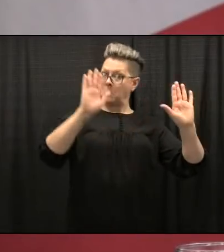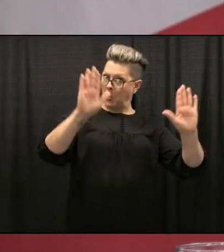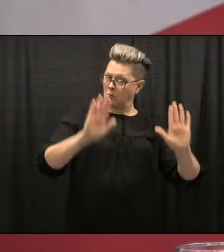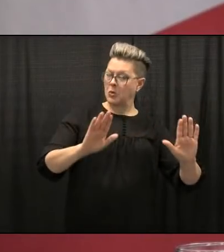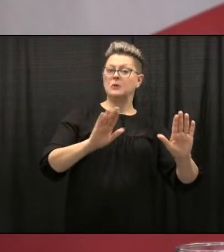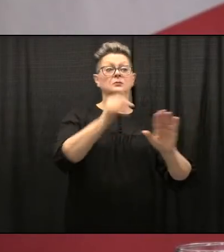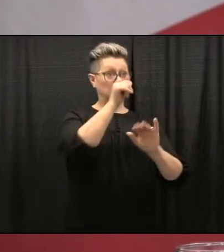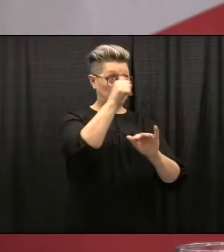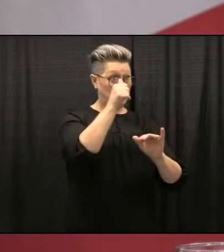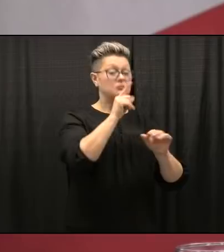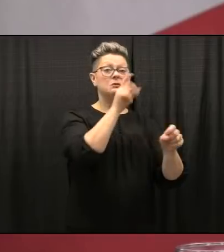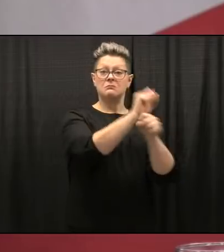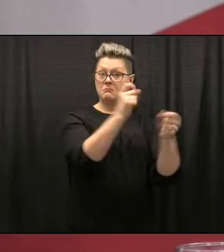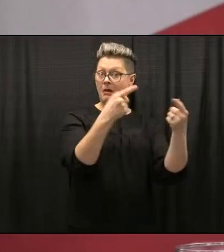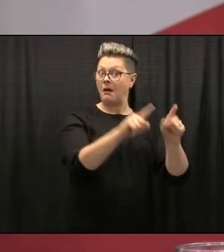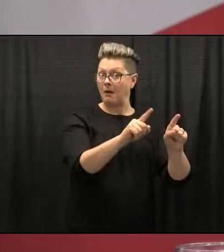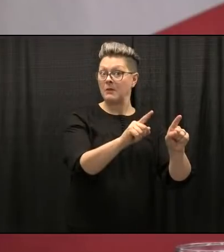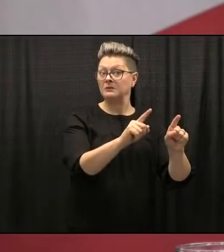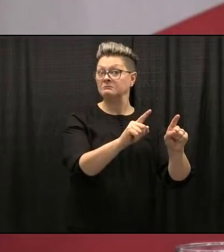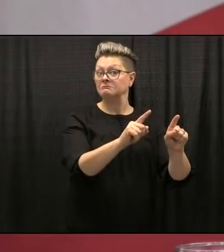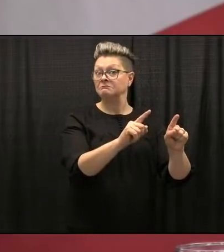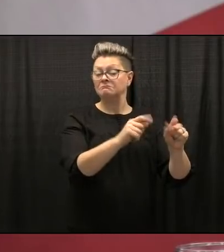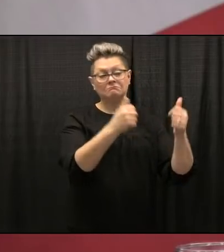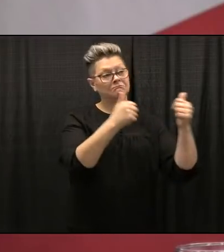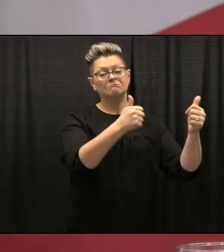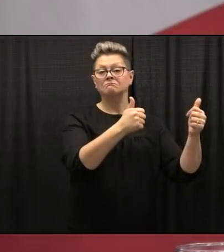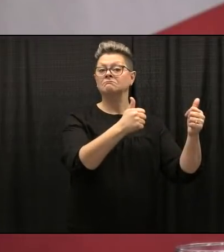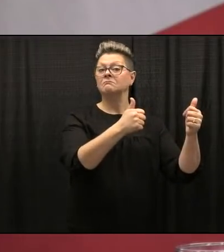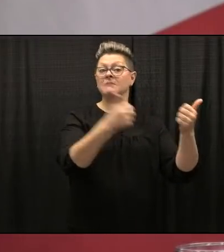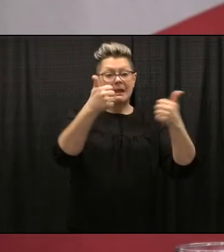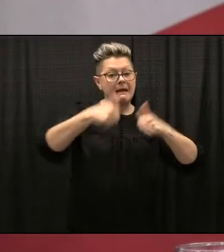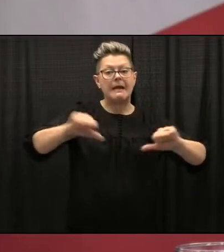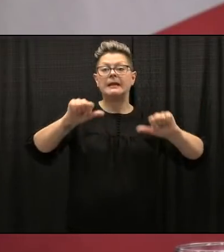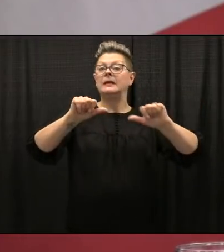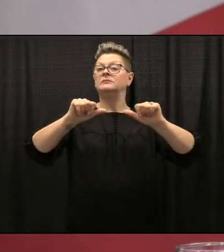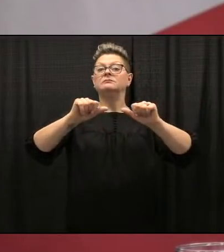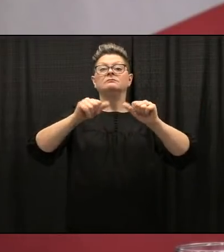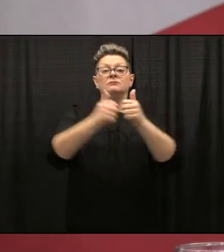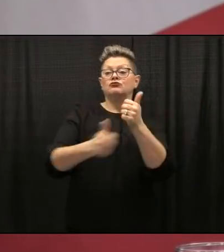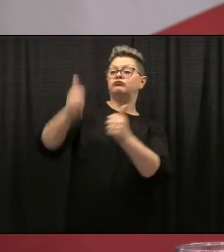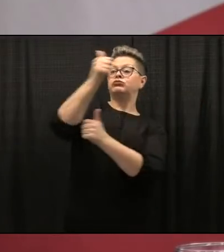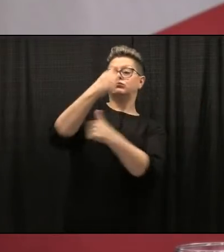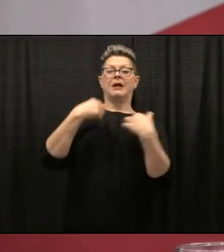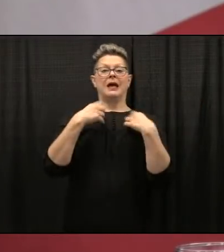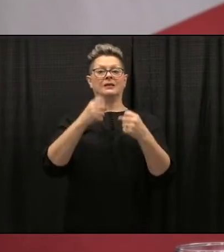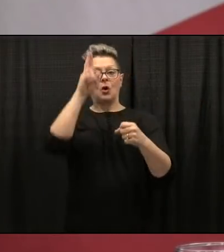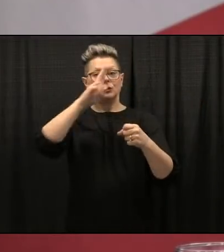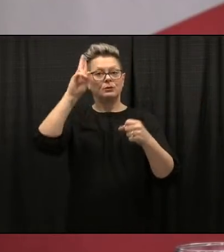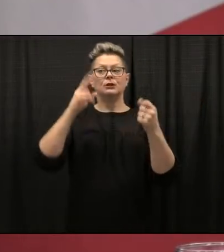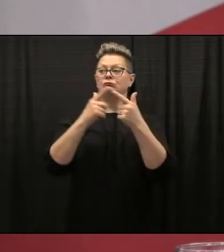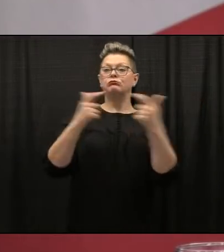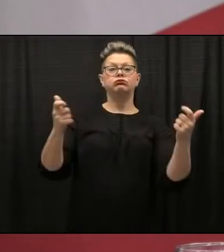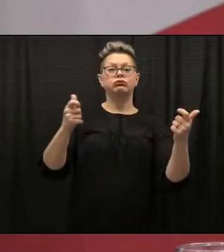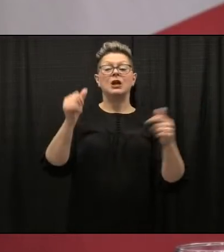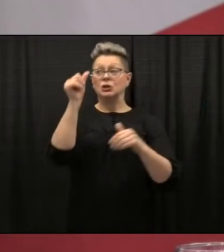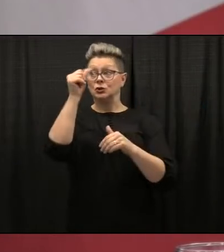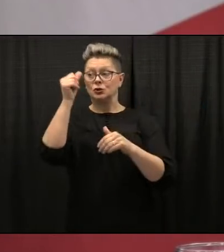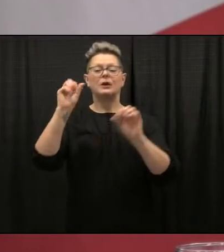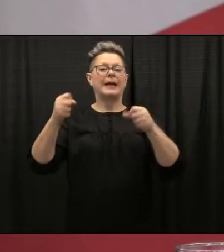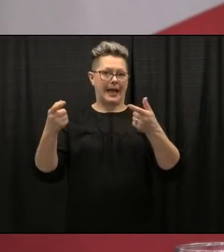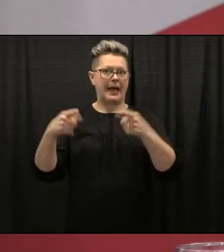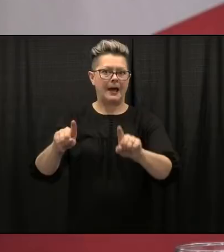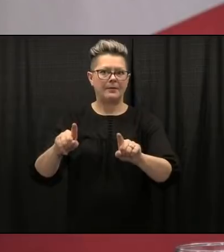on eye surgeries at any facility in the regional health authorities. With specific reference to